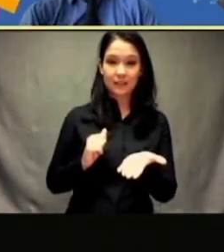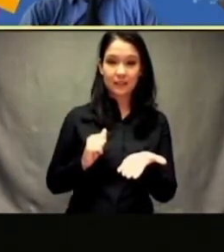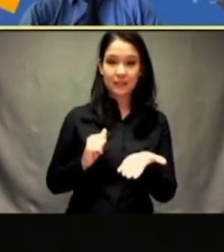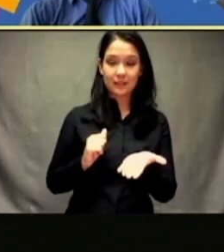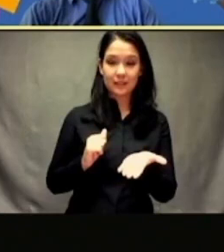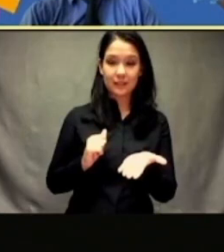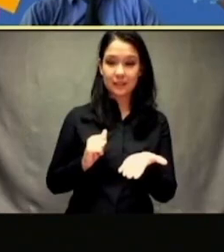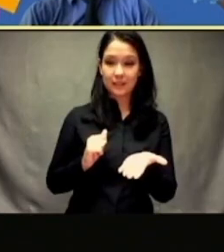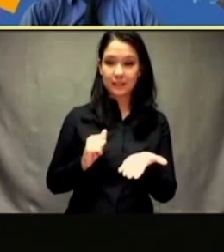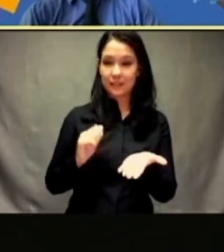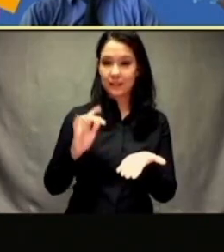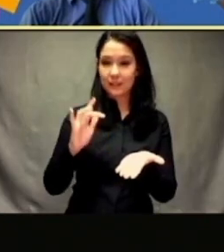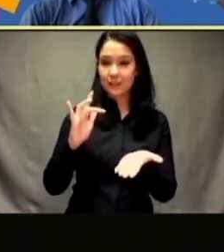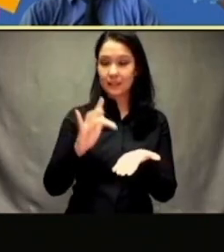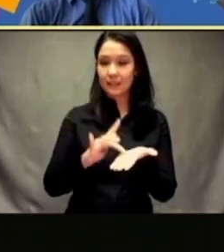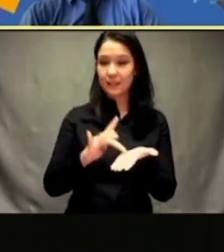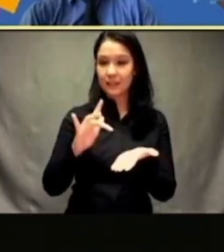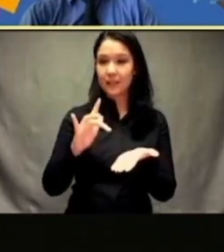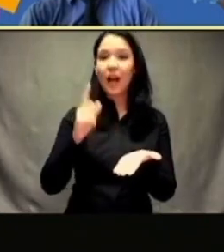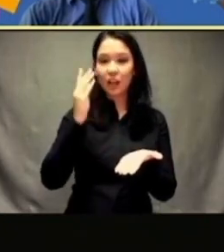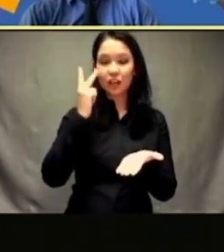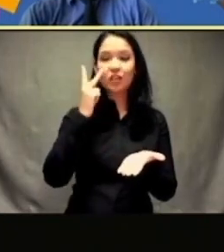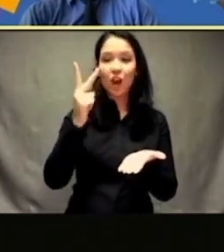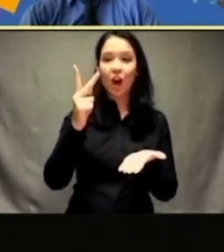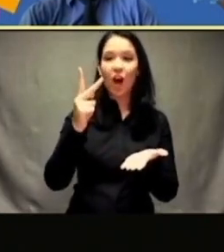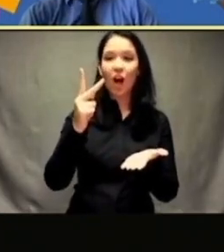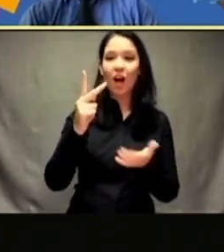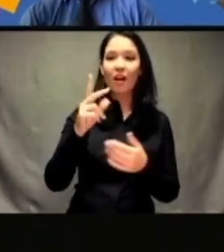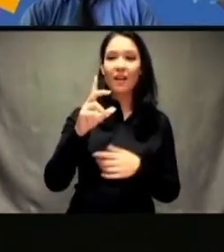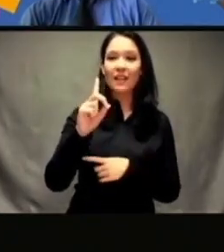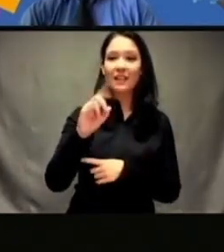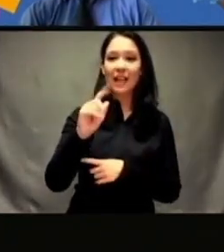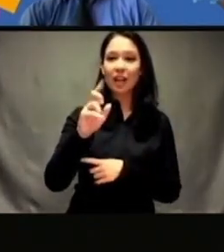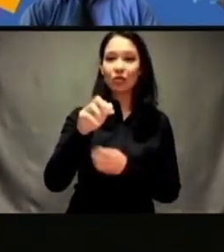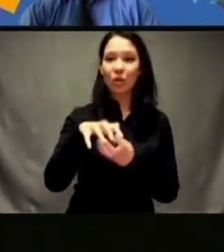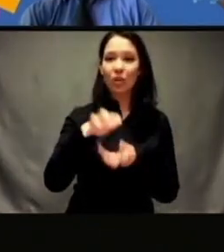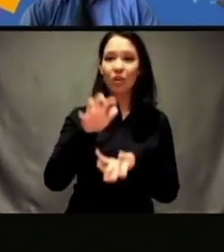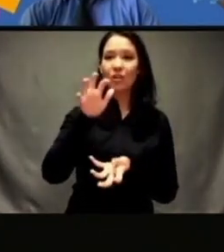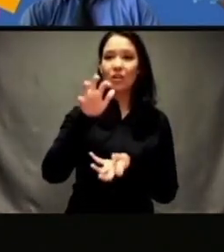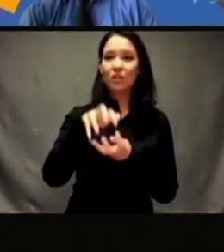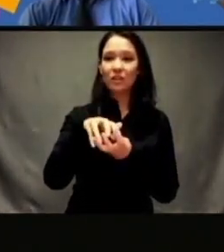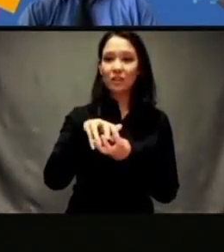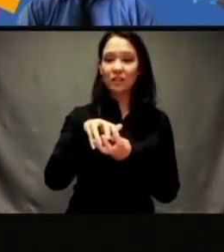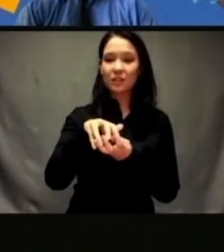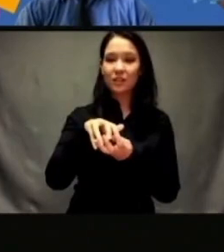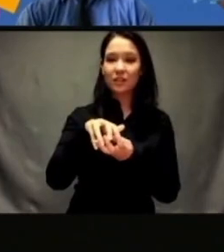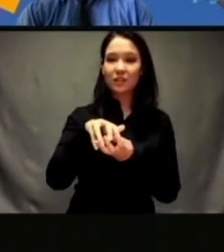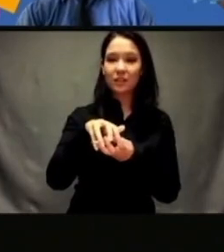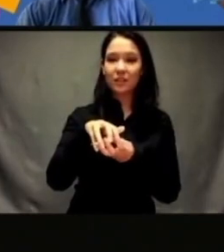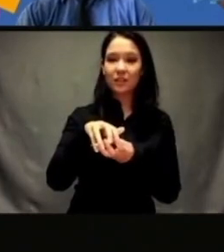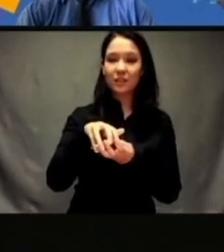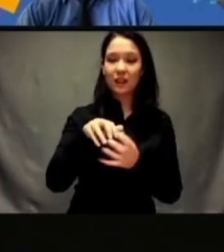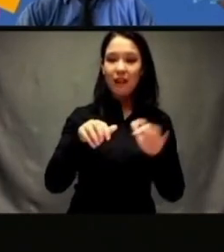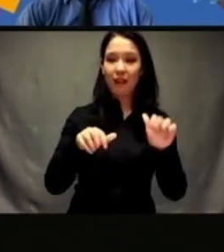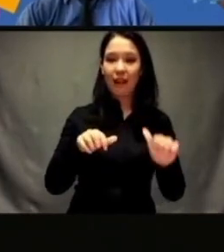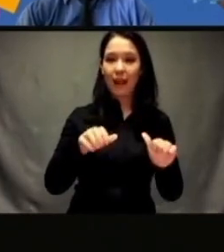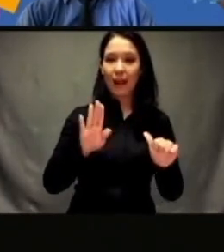I saw the dinosaur opening its mouth. The buttons of your microwave, button A and button B to move.